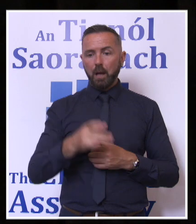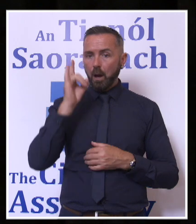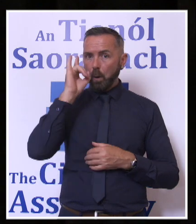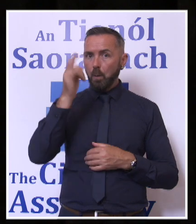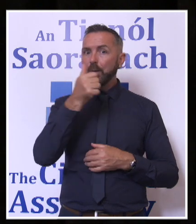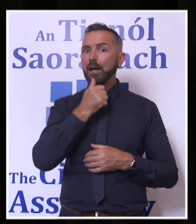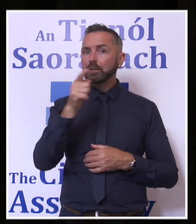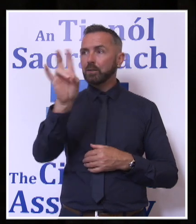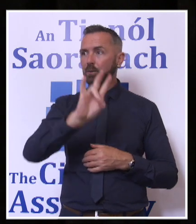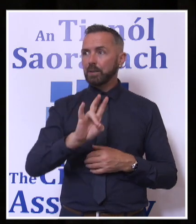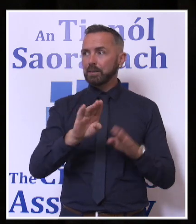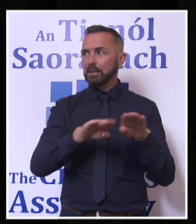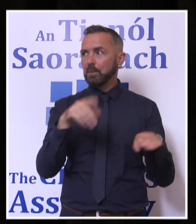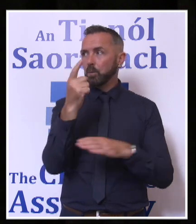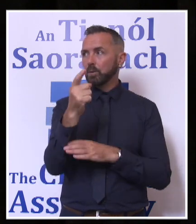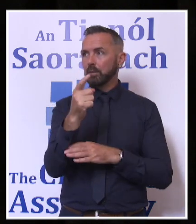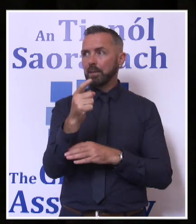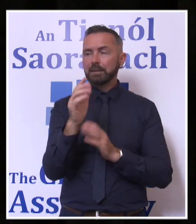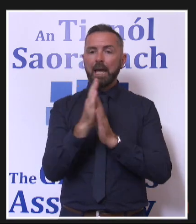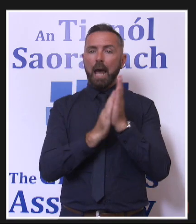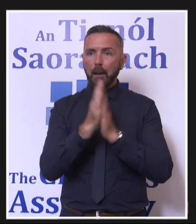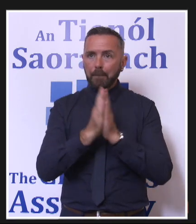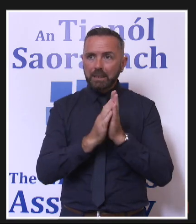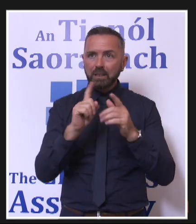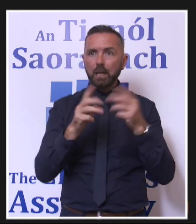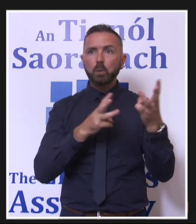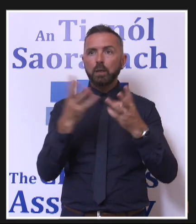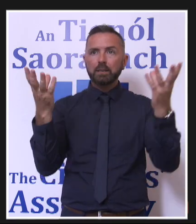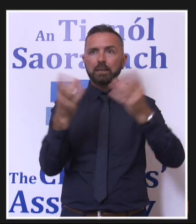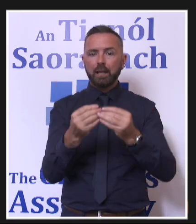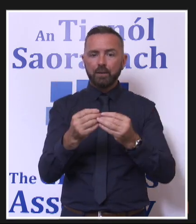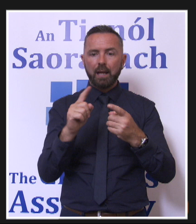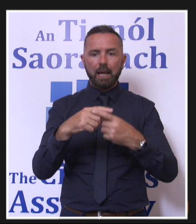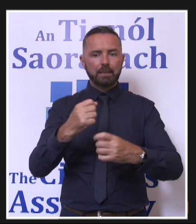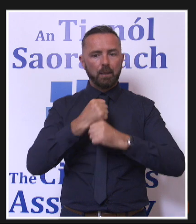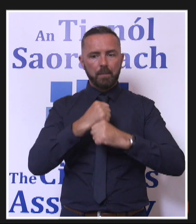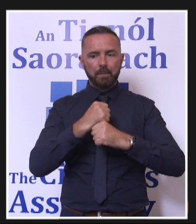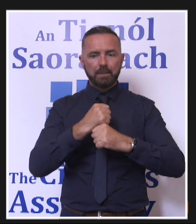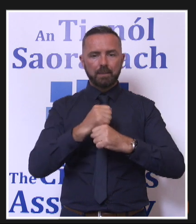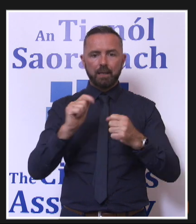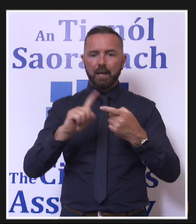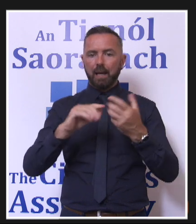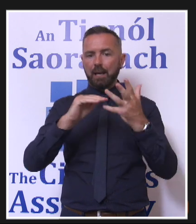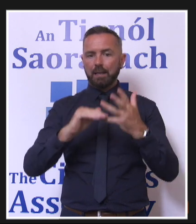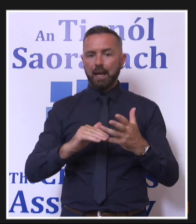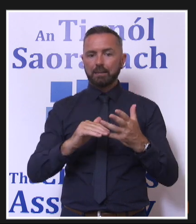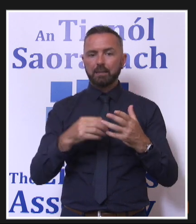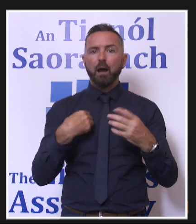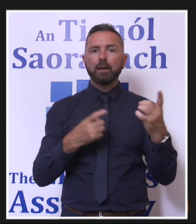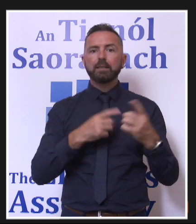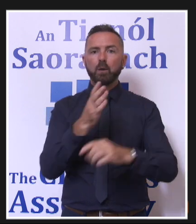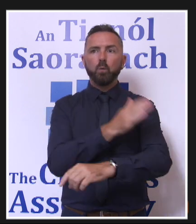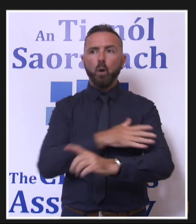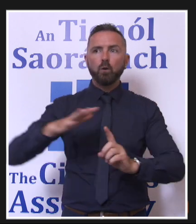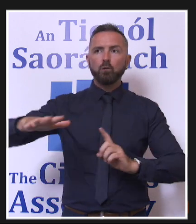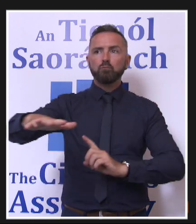One. It's ambition, and it's coordination, and it's commitment. And lastly, I did a walk around the streets